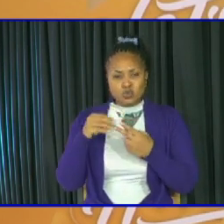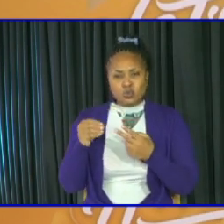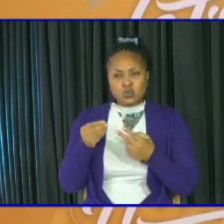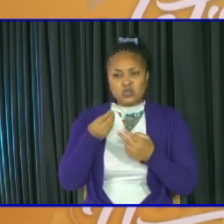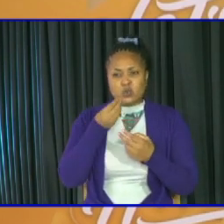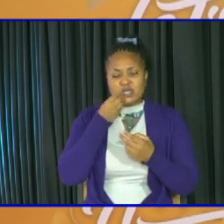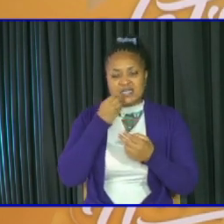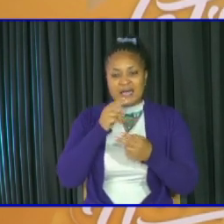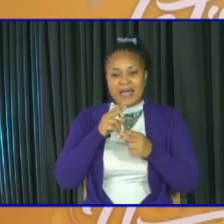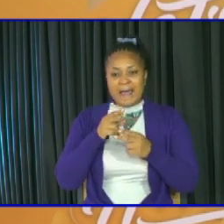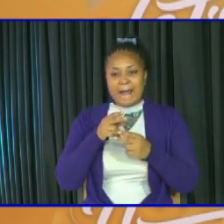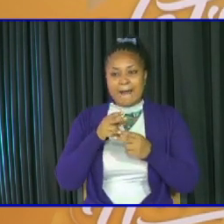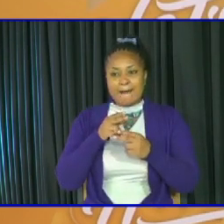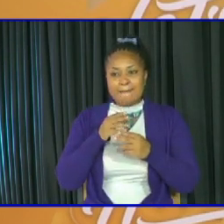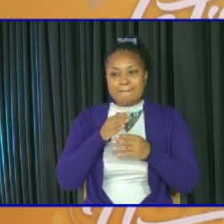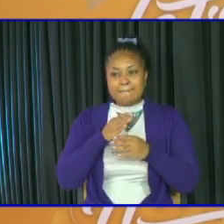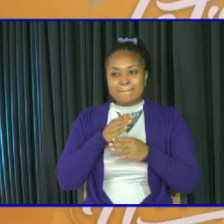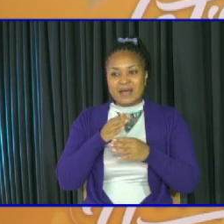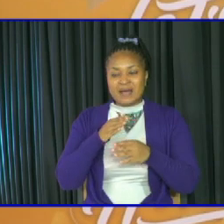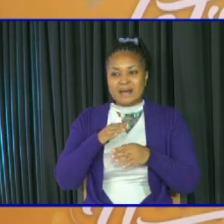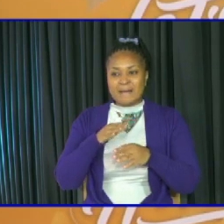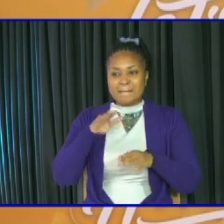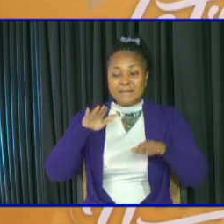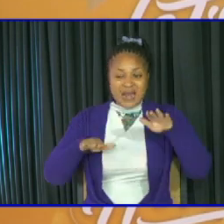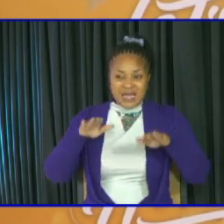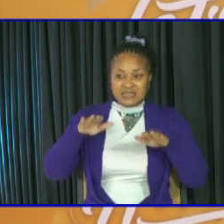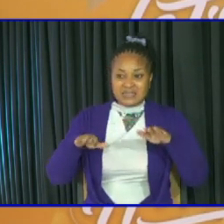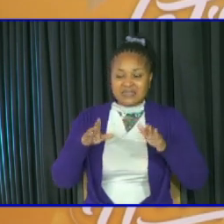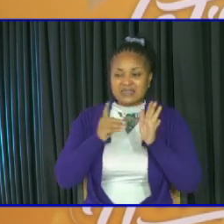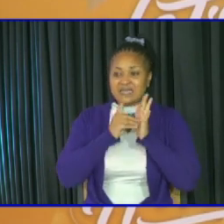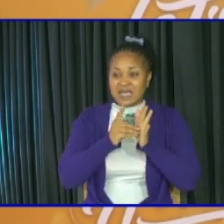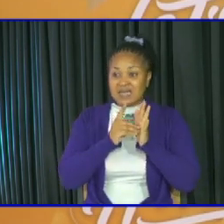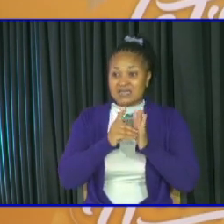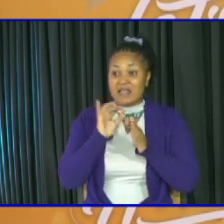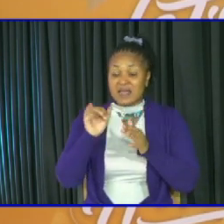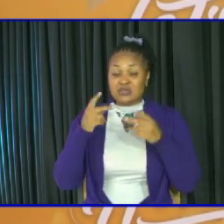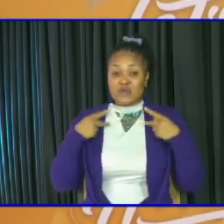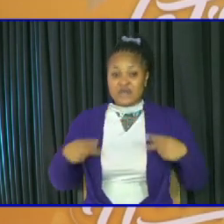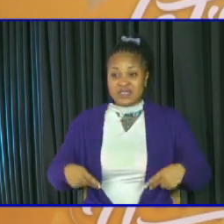that your physical health will be